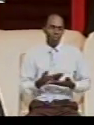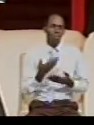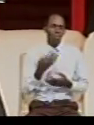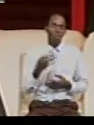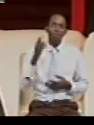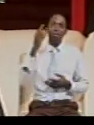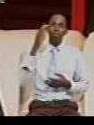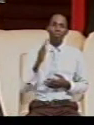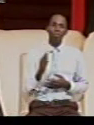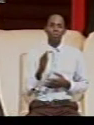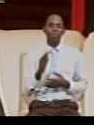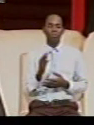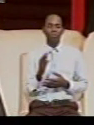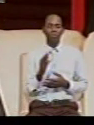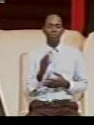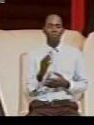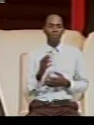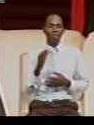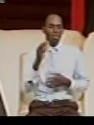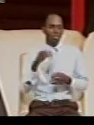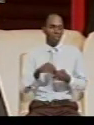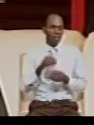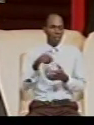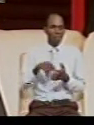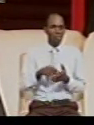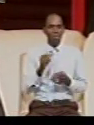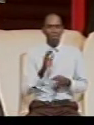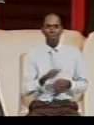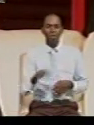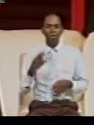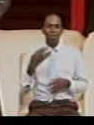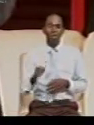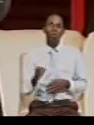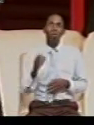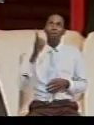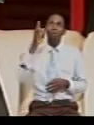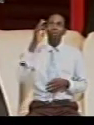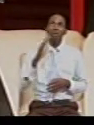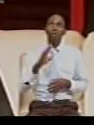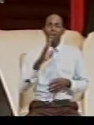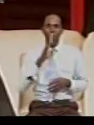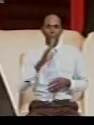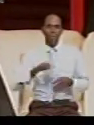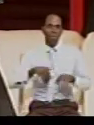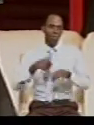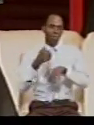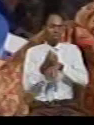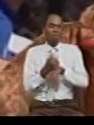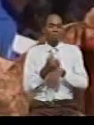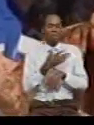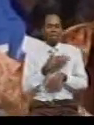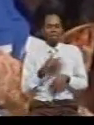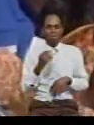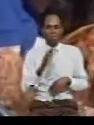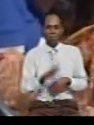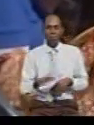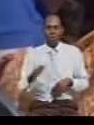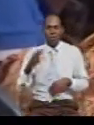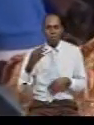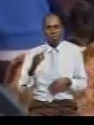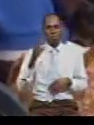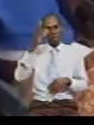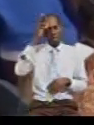the children of God are manifest, and the children of the devil.